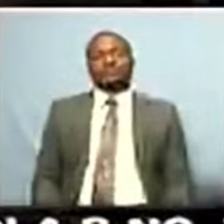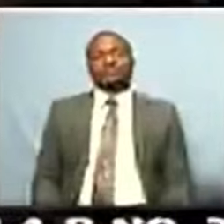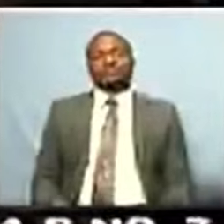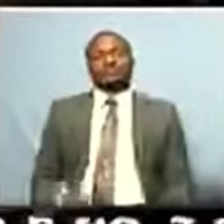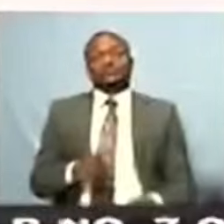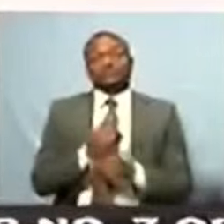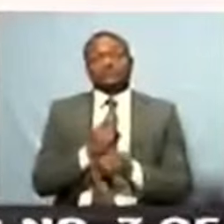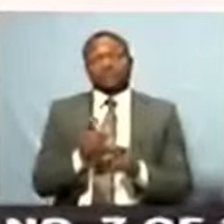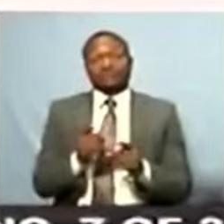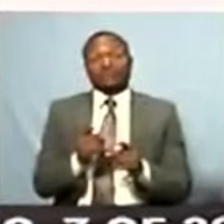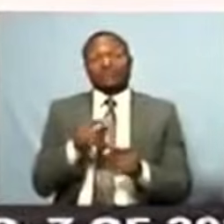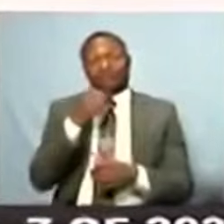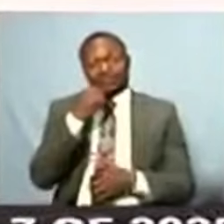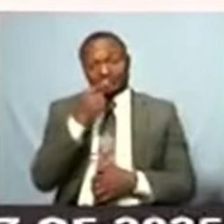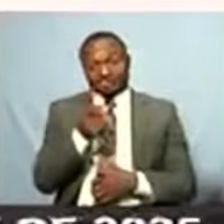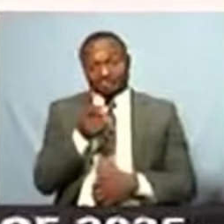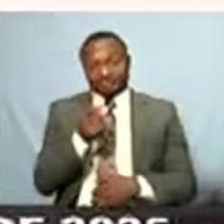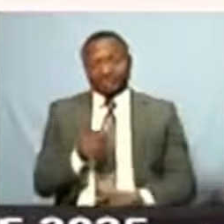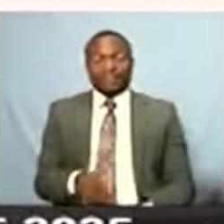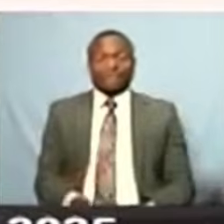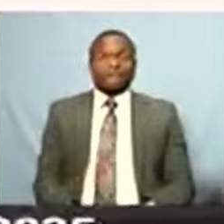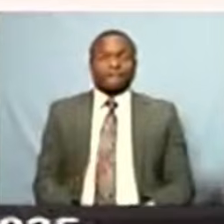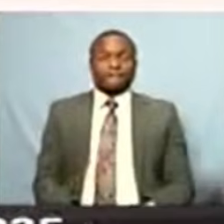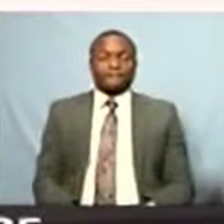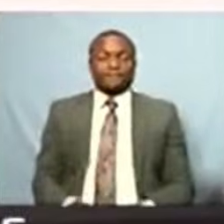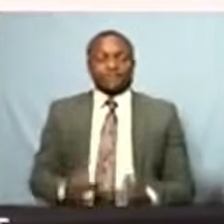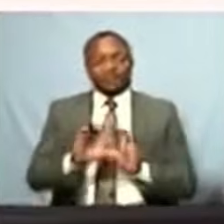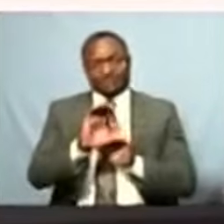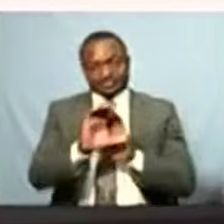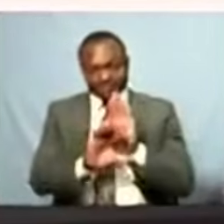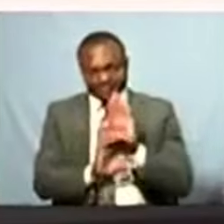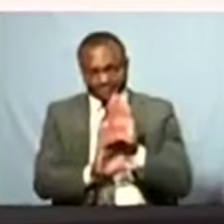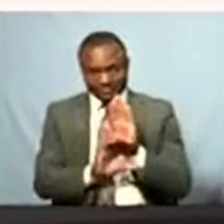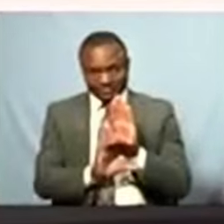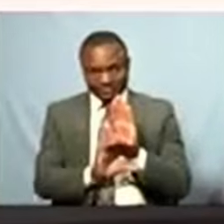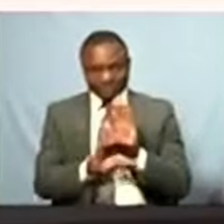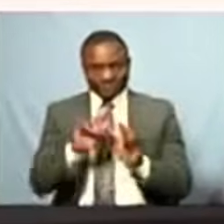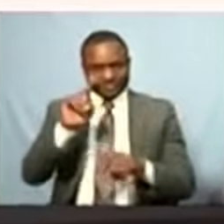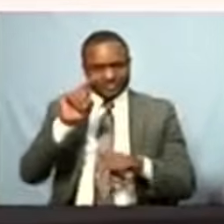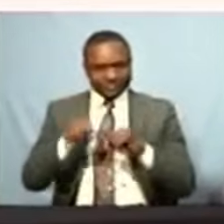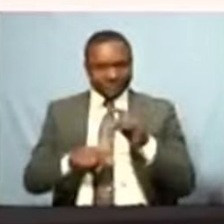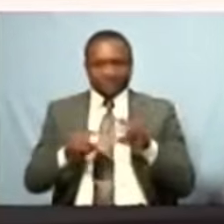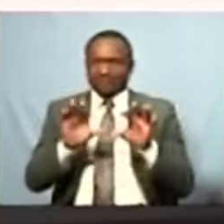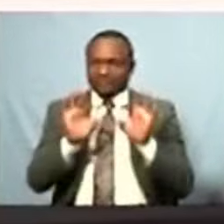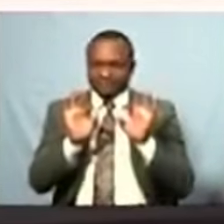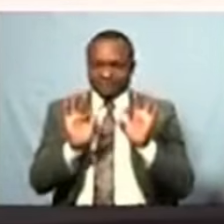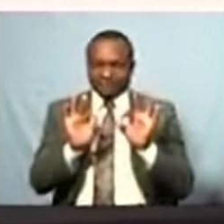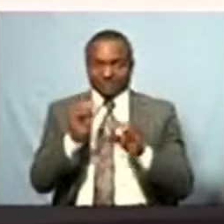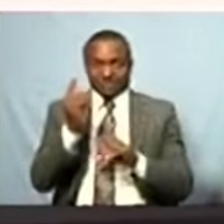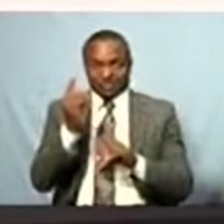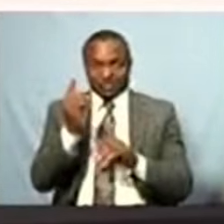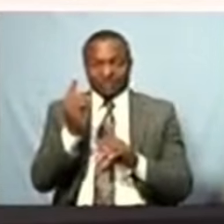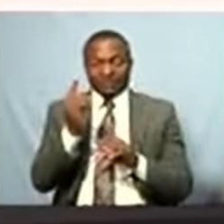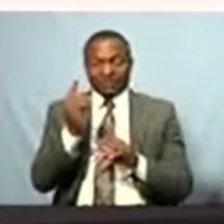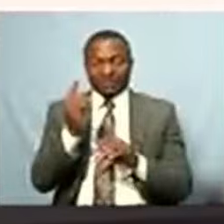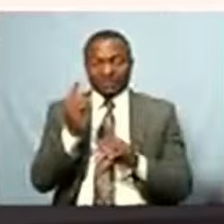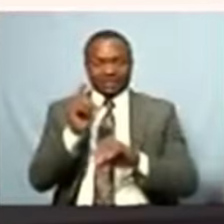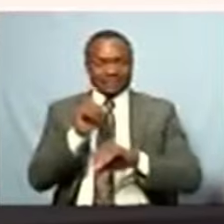Just to echo to say that a constitution it can never be perfect in one